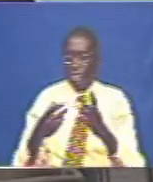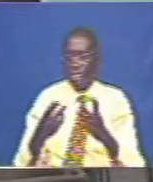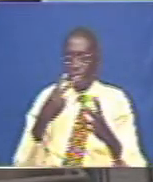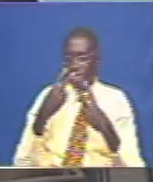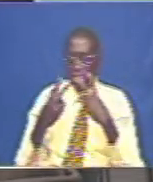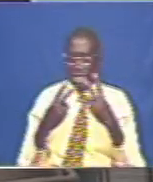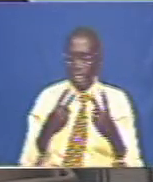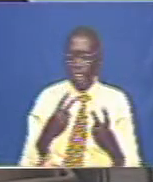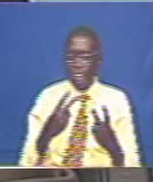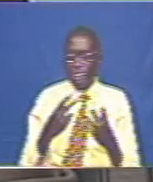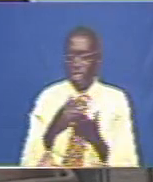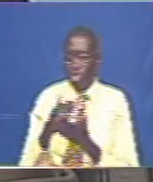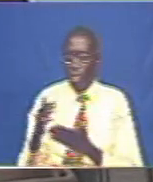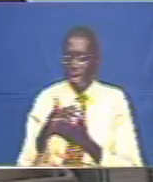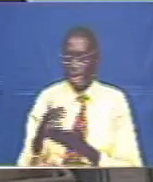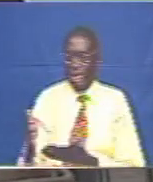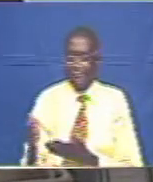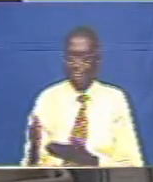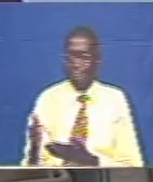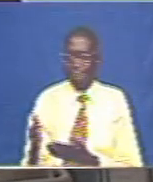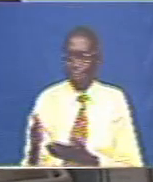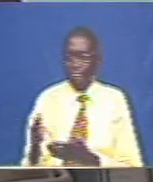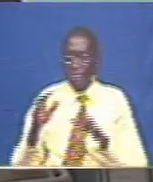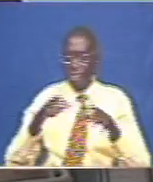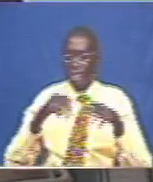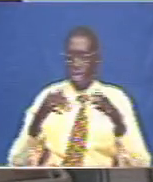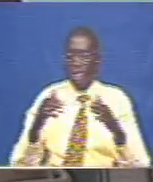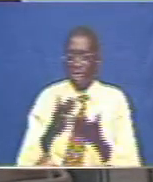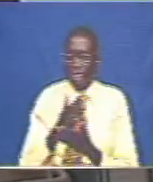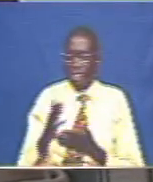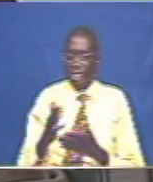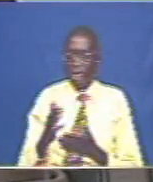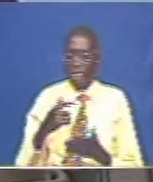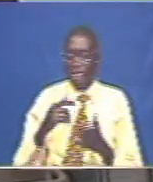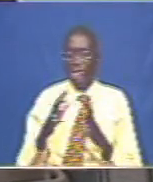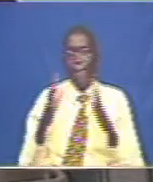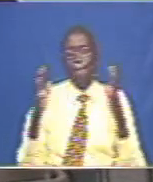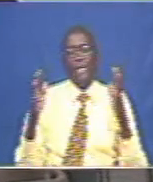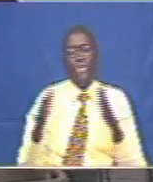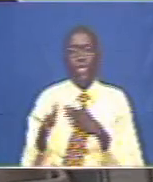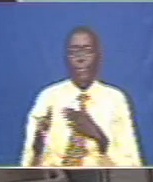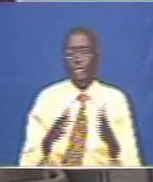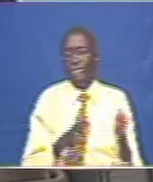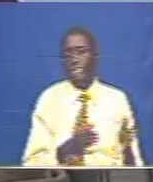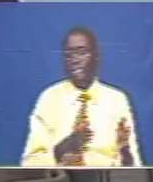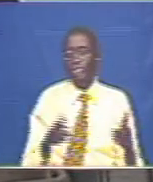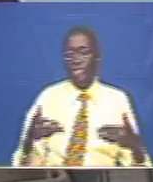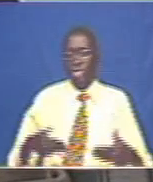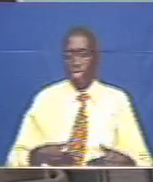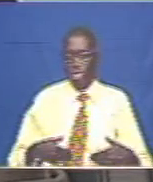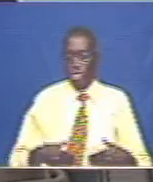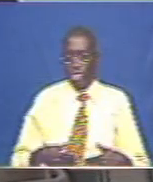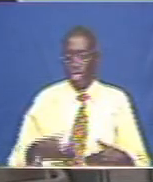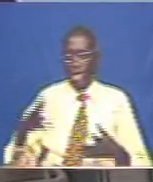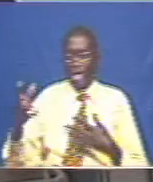that cooperatives in from agricultural sector, we have a huge opportunity for the youth to get